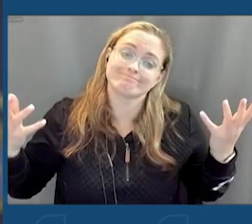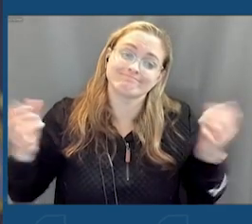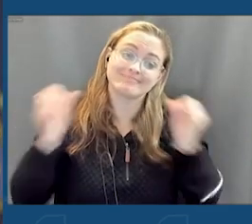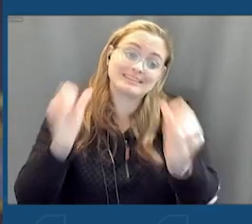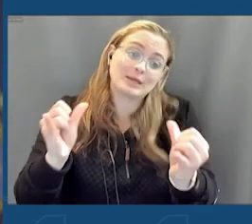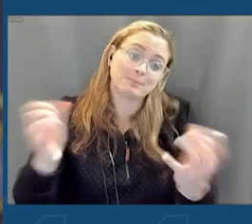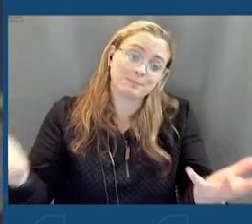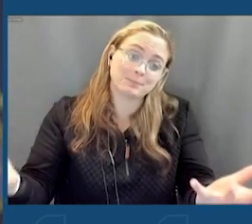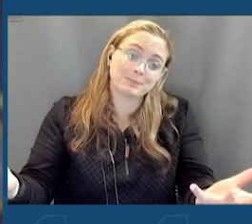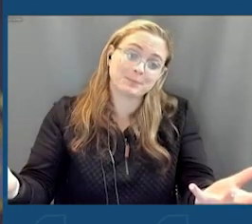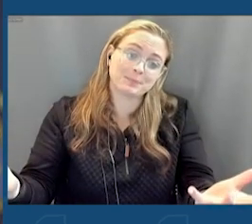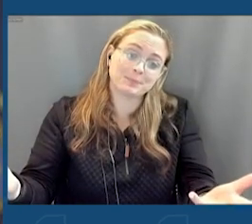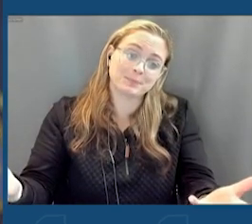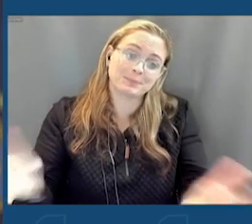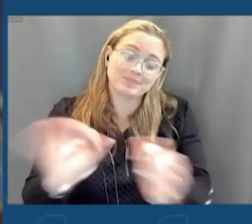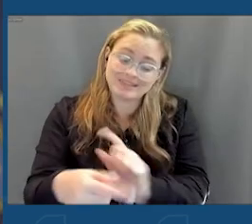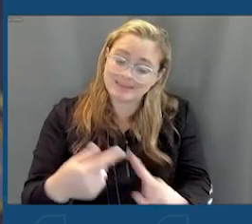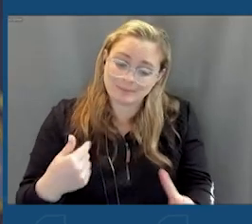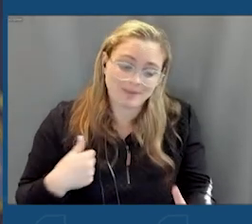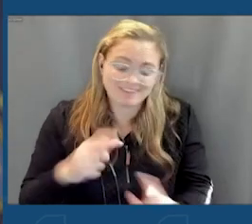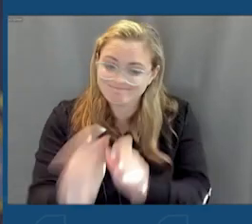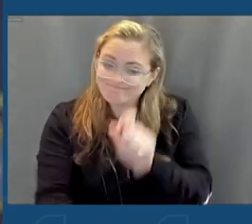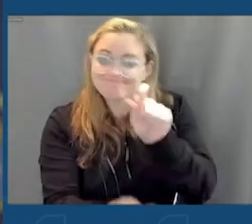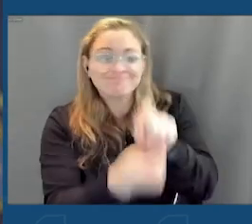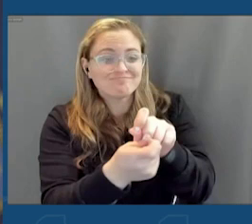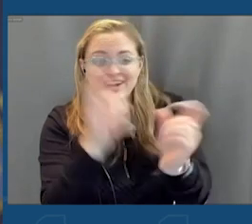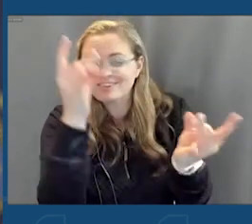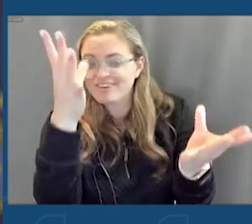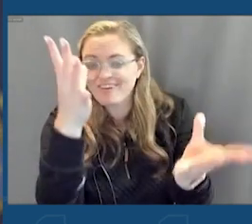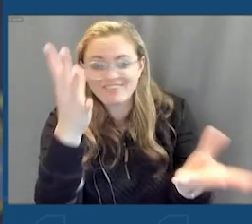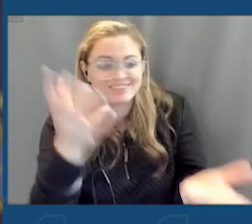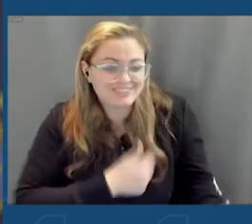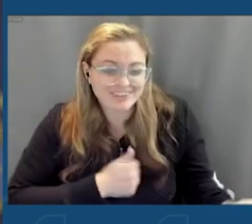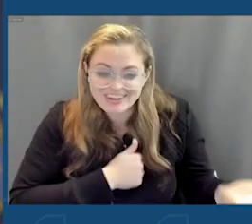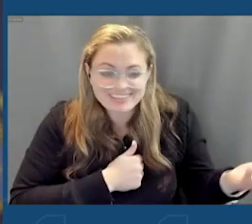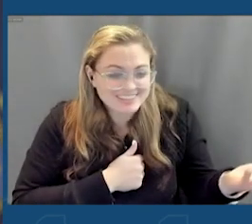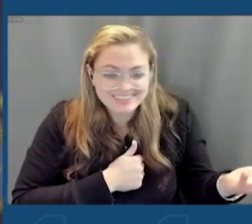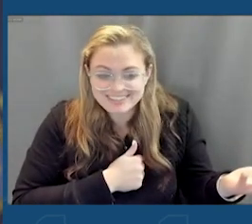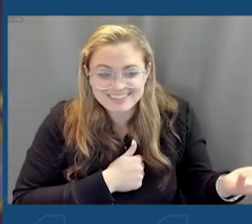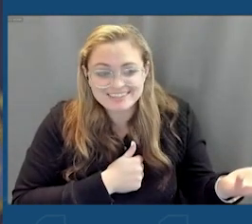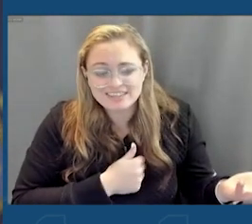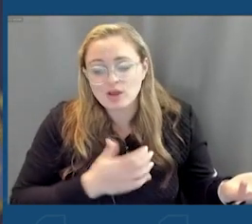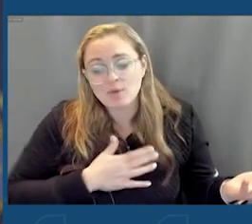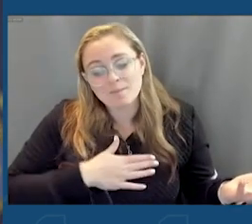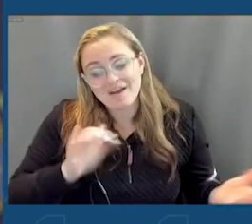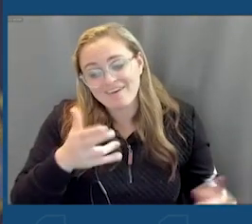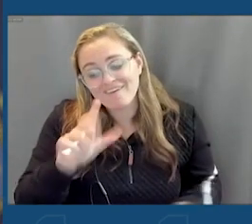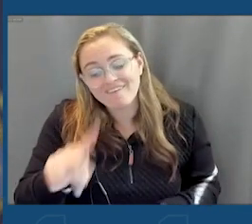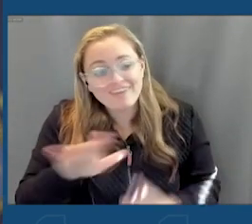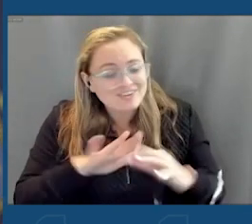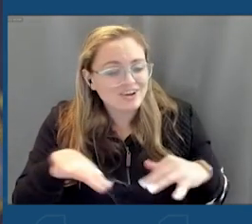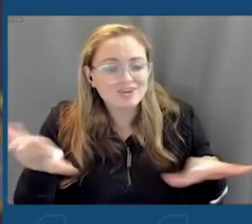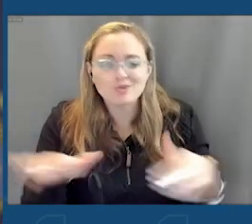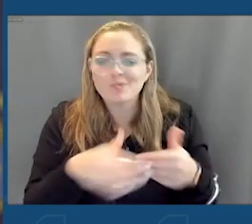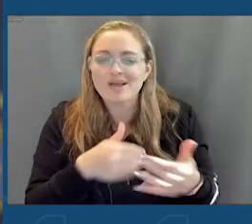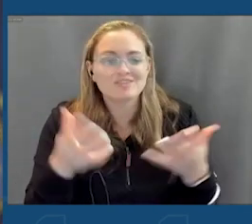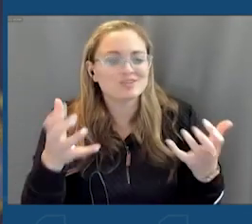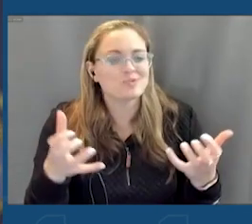The payback's awful. I'm sorry. Said, she's my grandchild. She can do whatever she wants. Just deal with